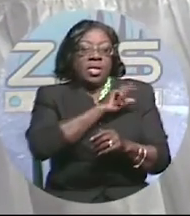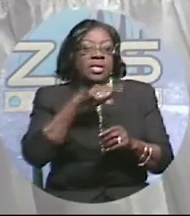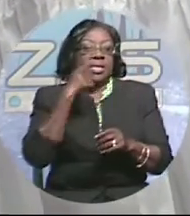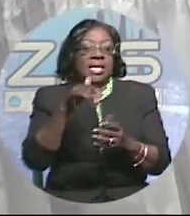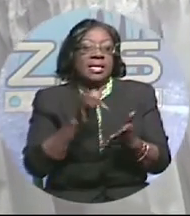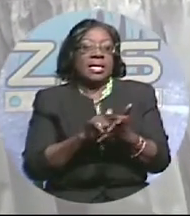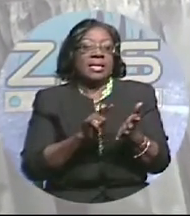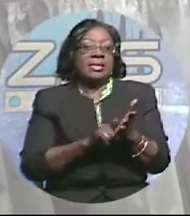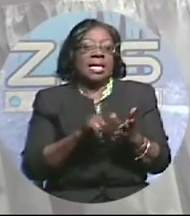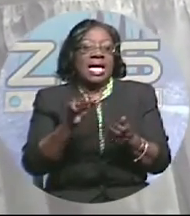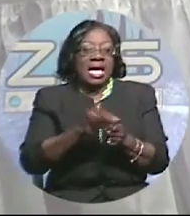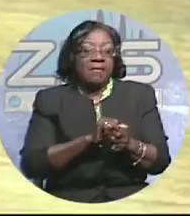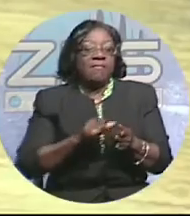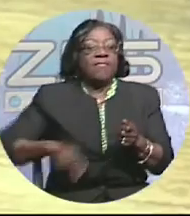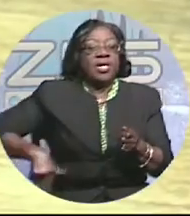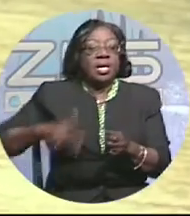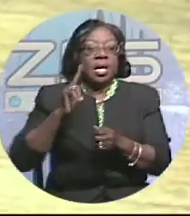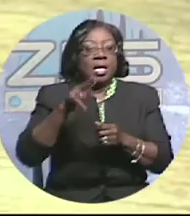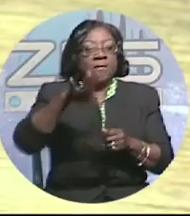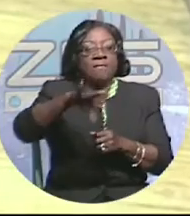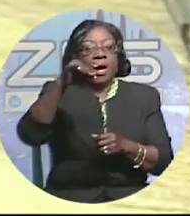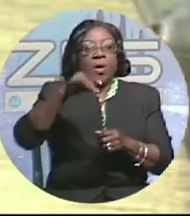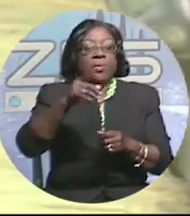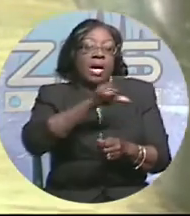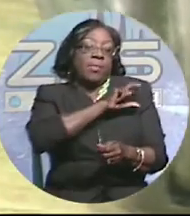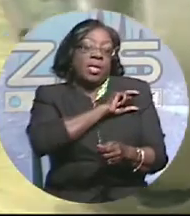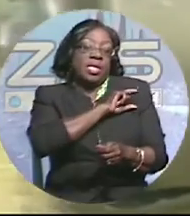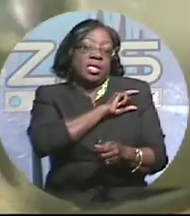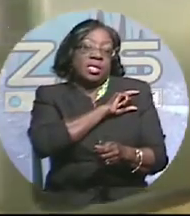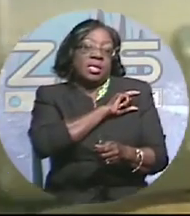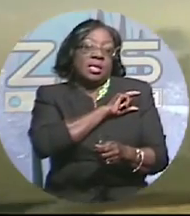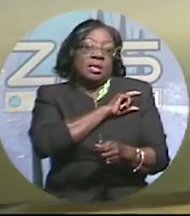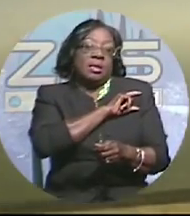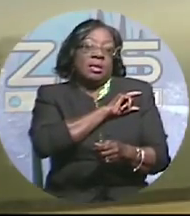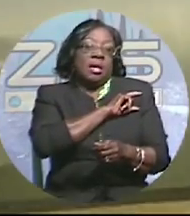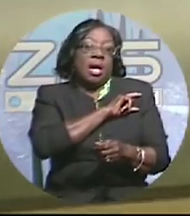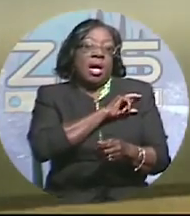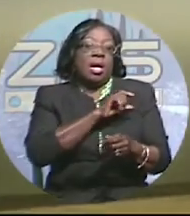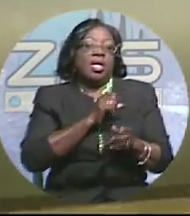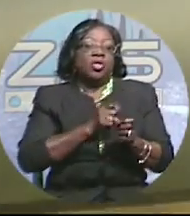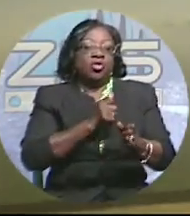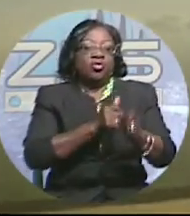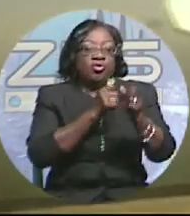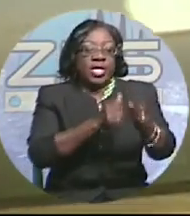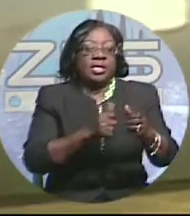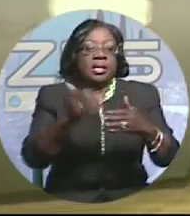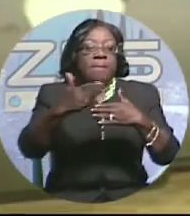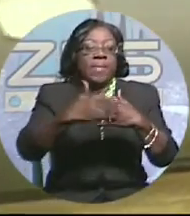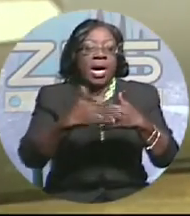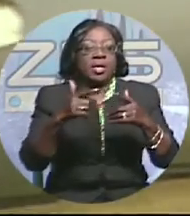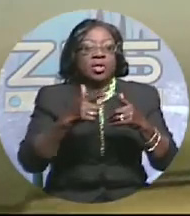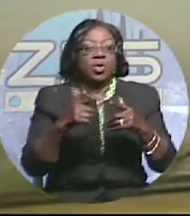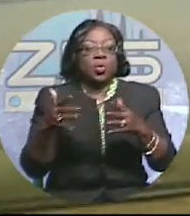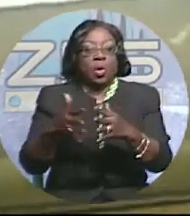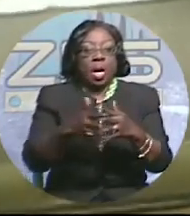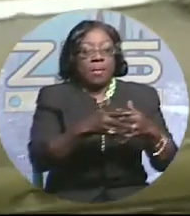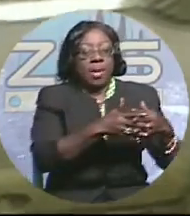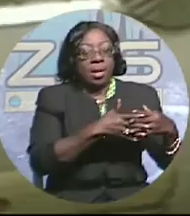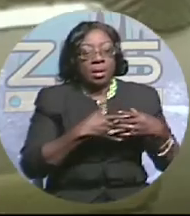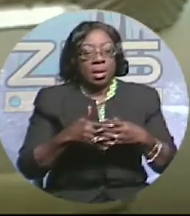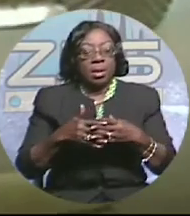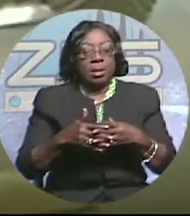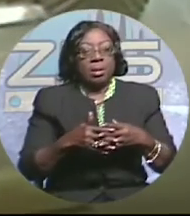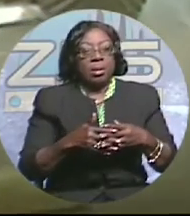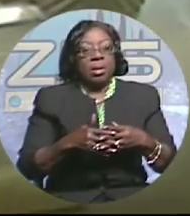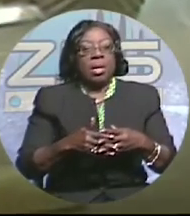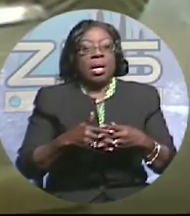that every firearm discovered by police officers are electronically traced to find out where the weapon was manufactured, stored, and